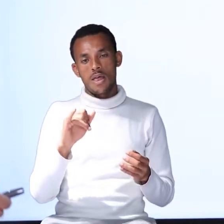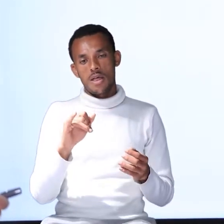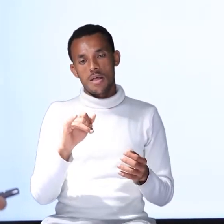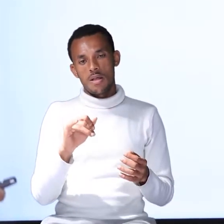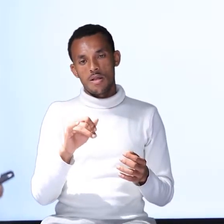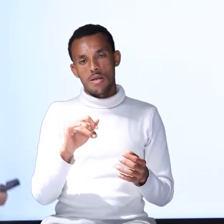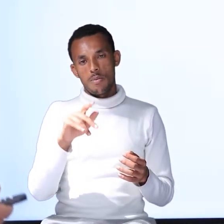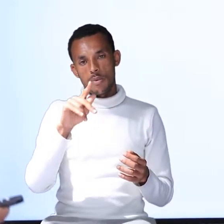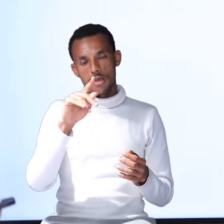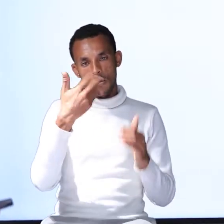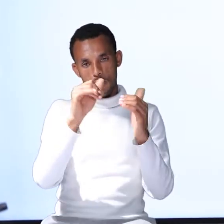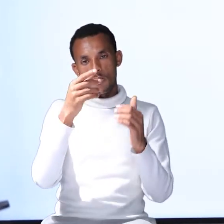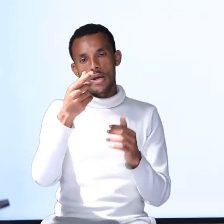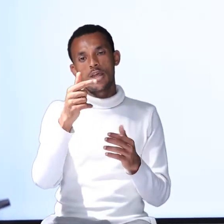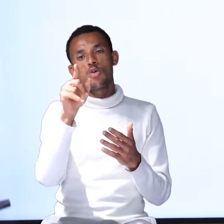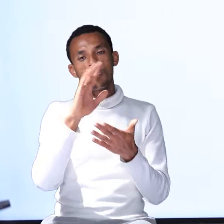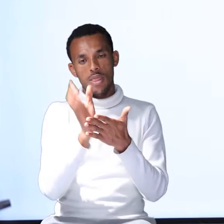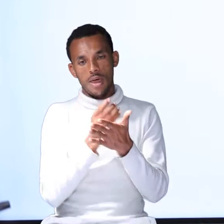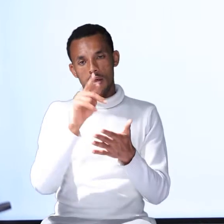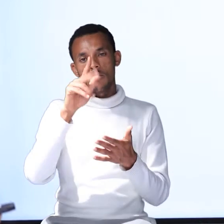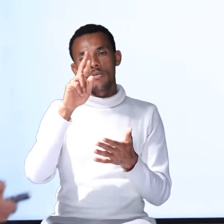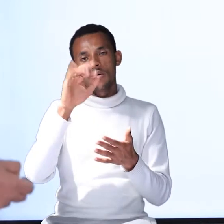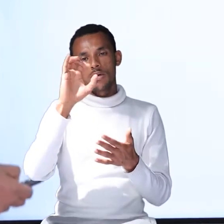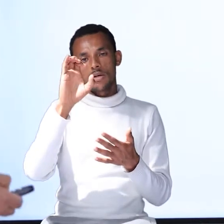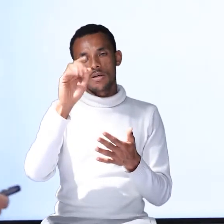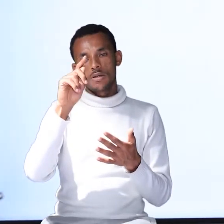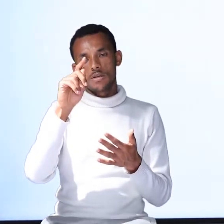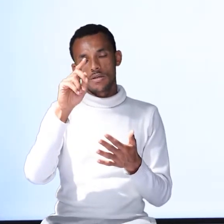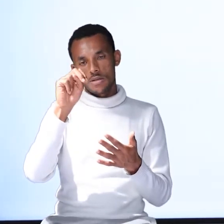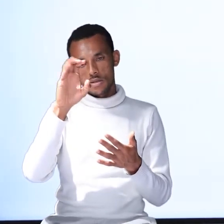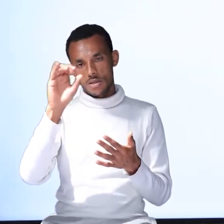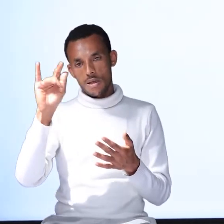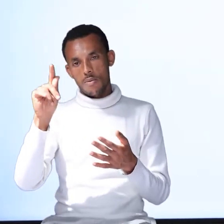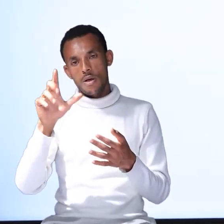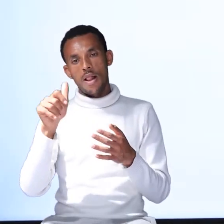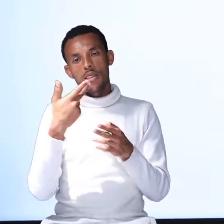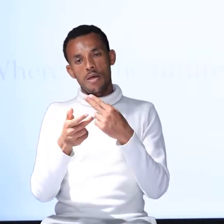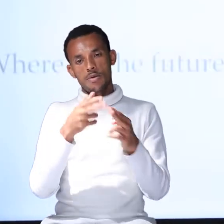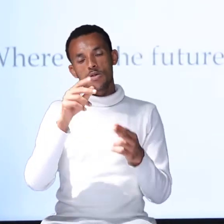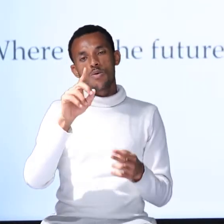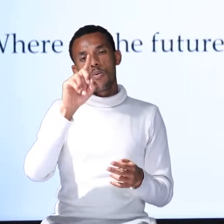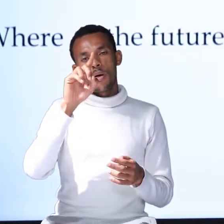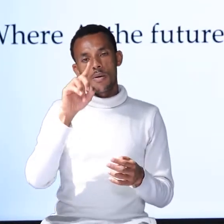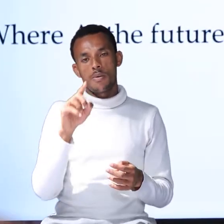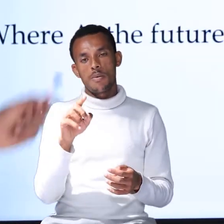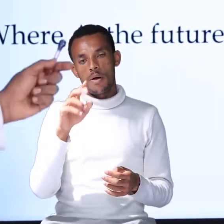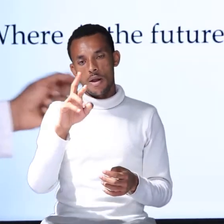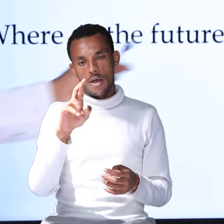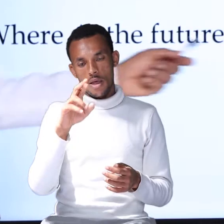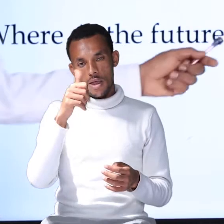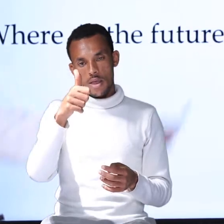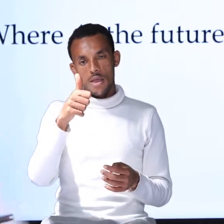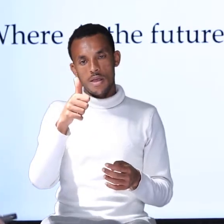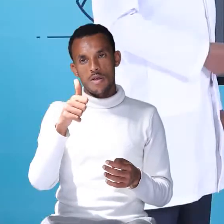P, the amount over that you have taken principal, what you call it, multiplied by 1 plus RT, it will be. So